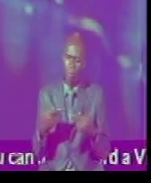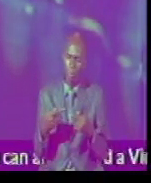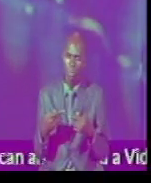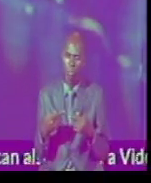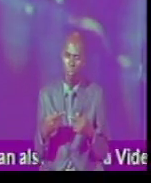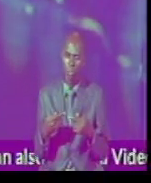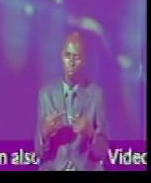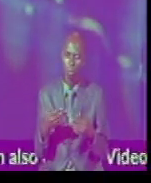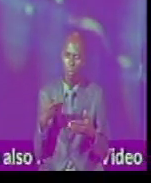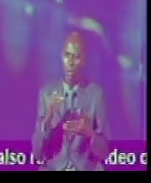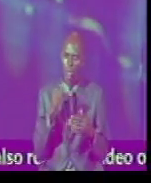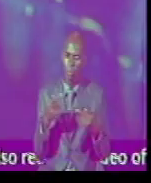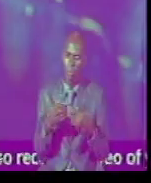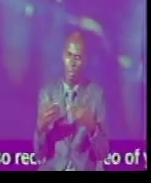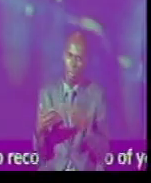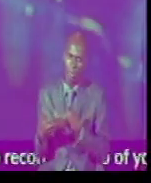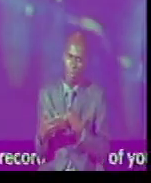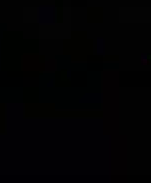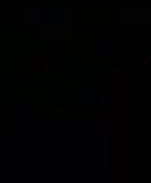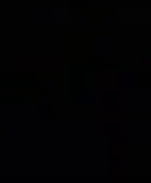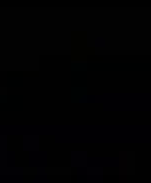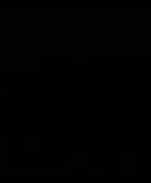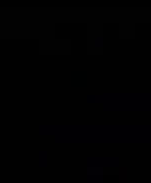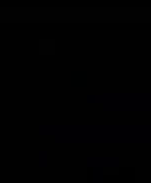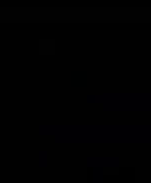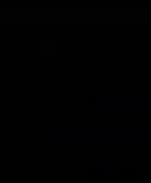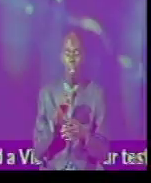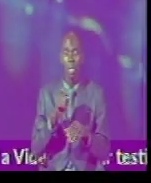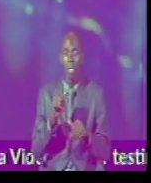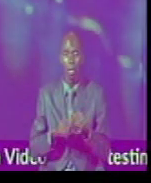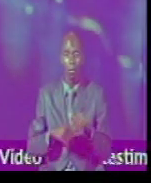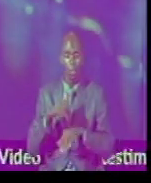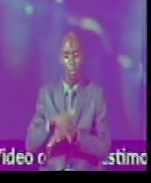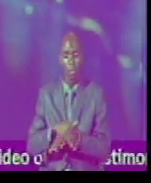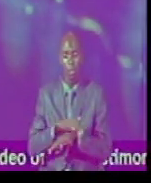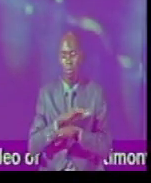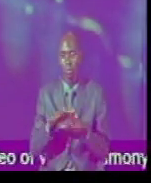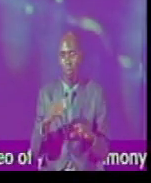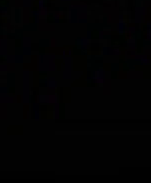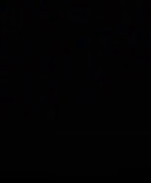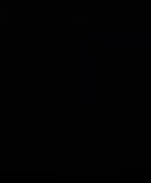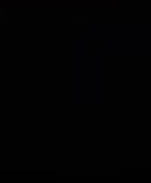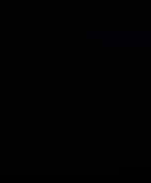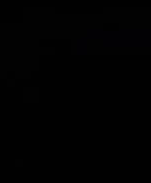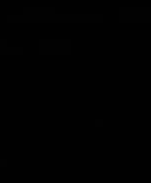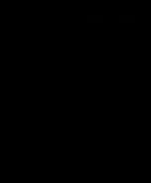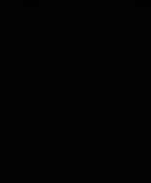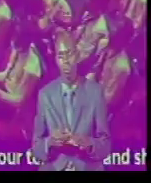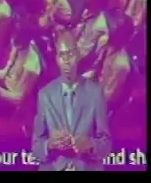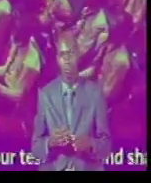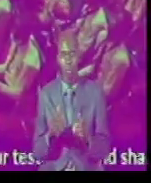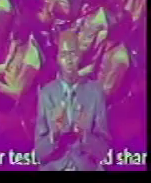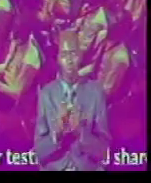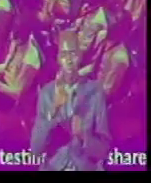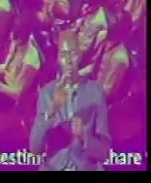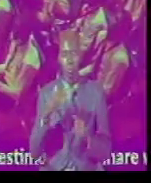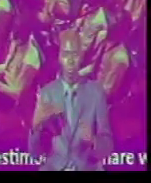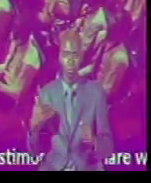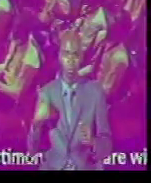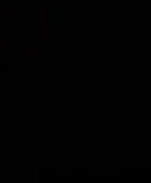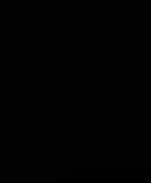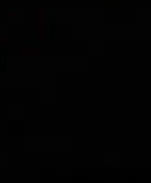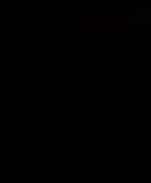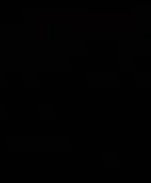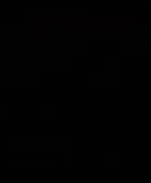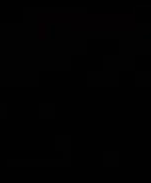up. Don't lie with your chest. I should just sleep face up. So the instruction, I could